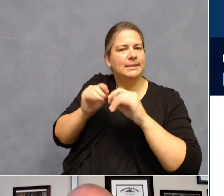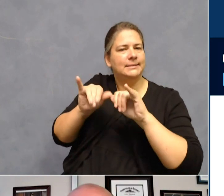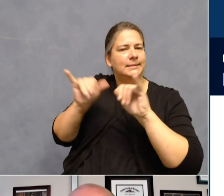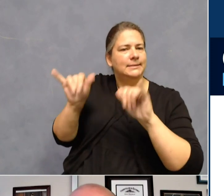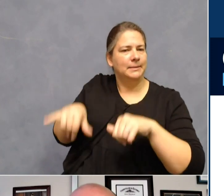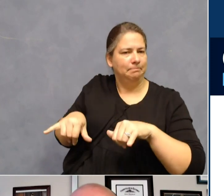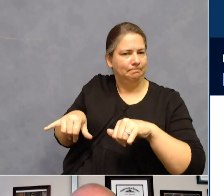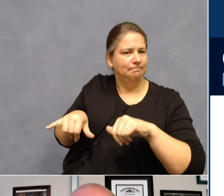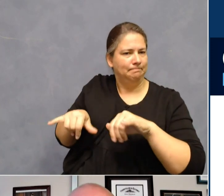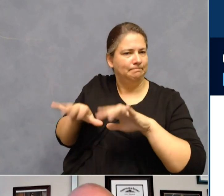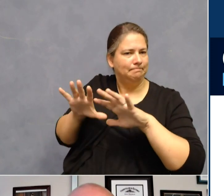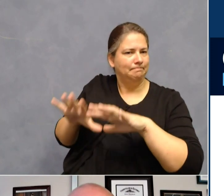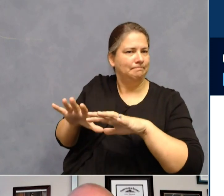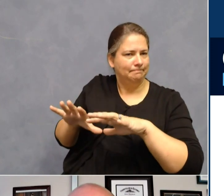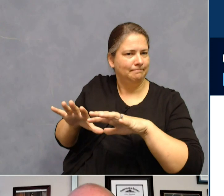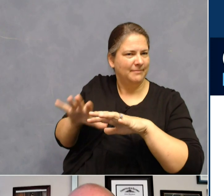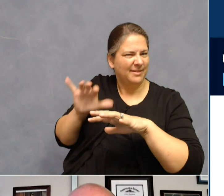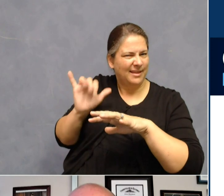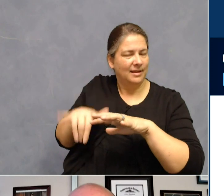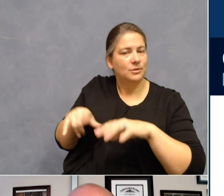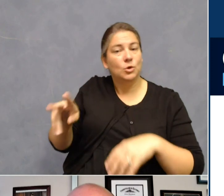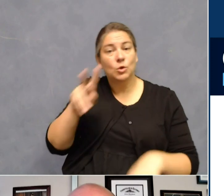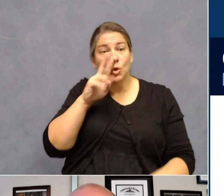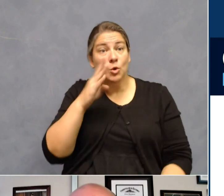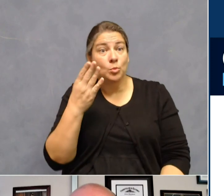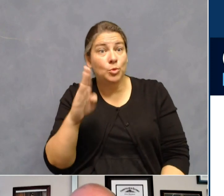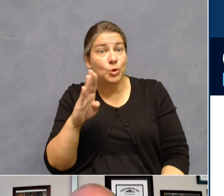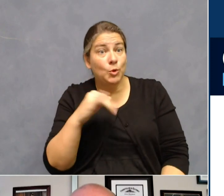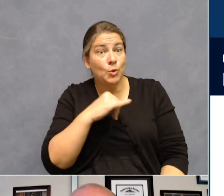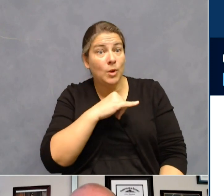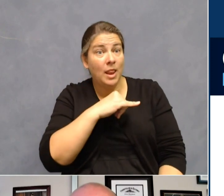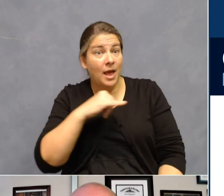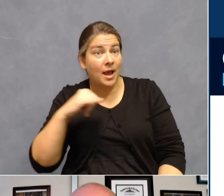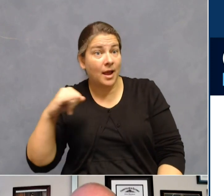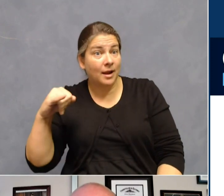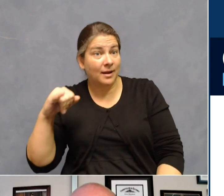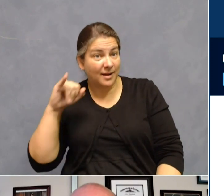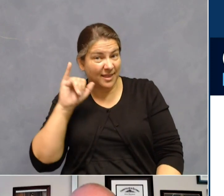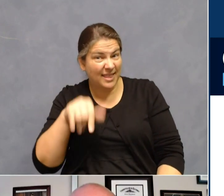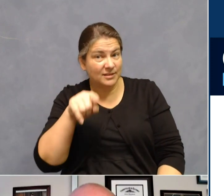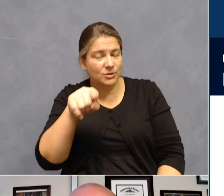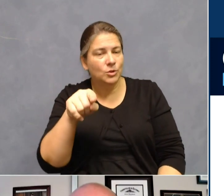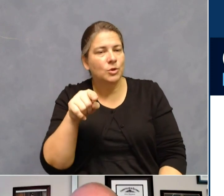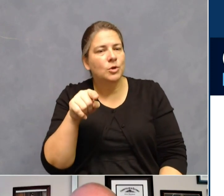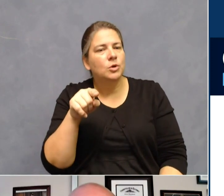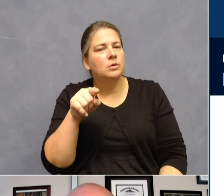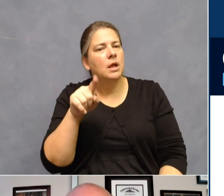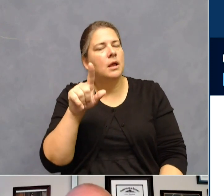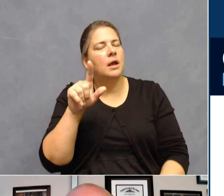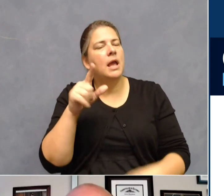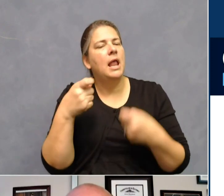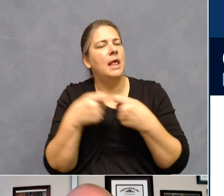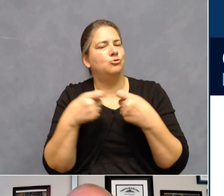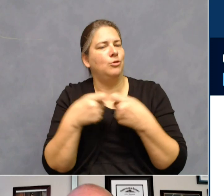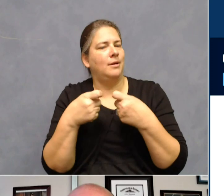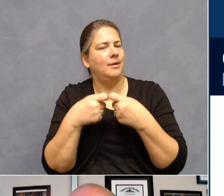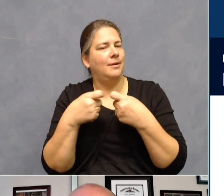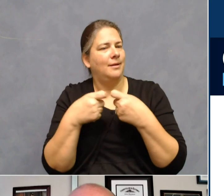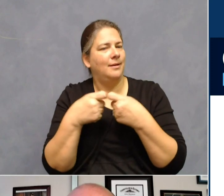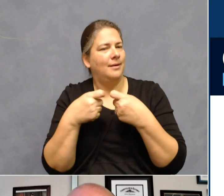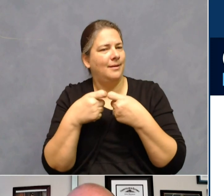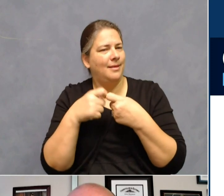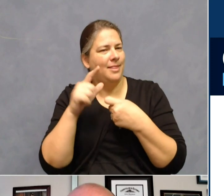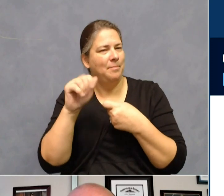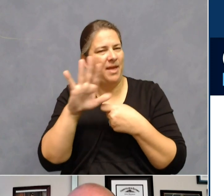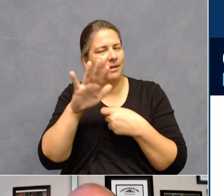see, it's a much more stable and steady line. This data stream is much more consistent, much more reliable. But